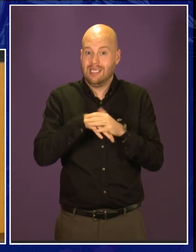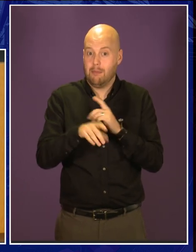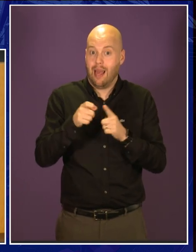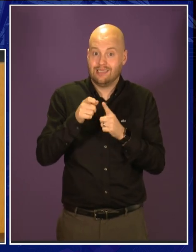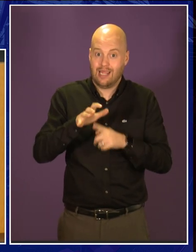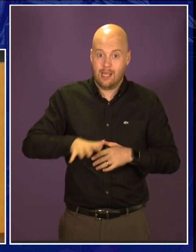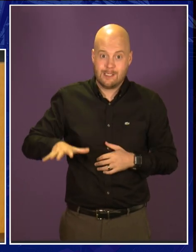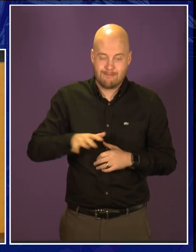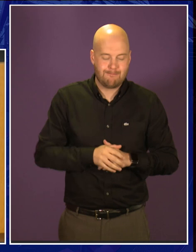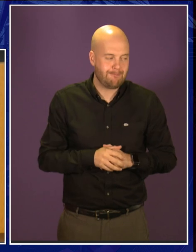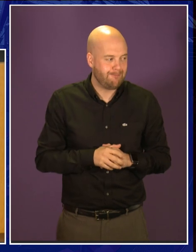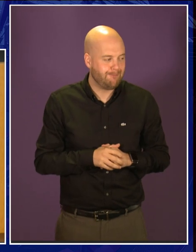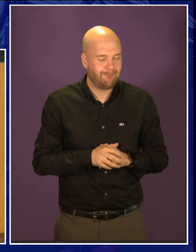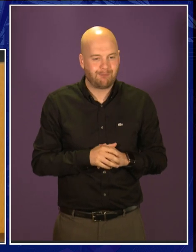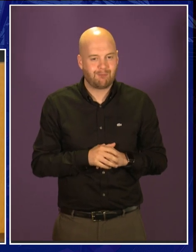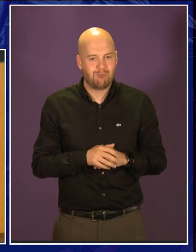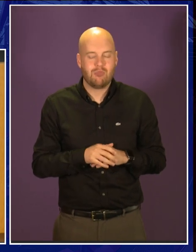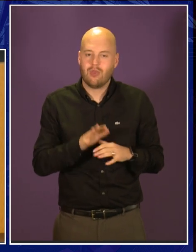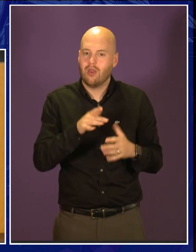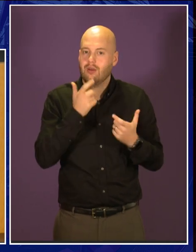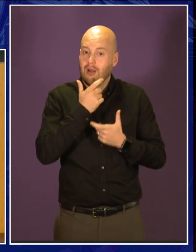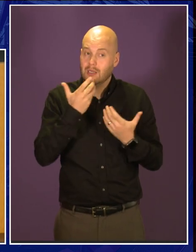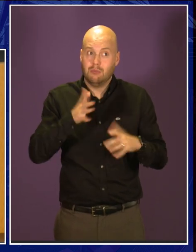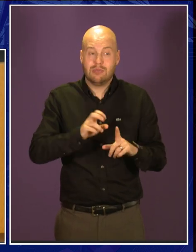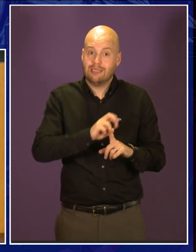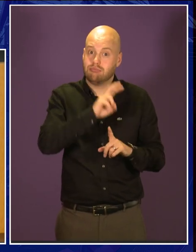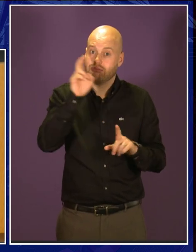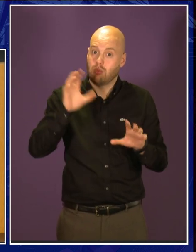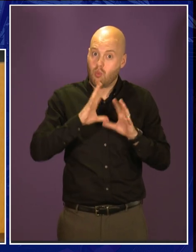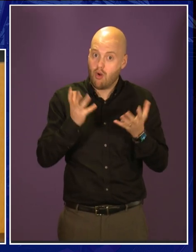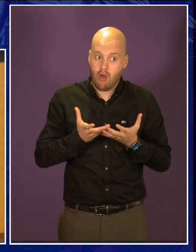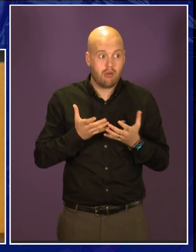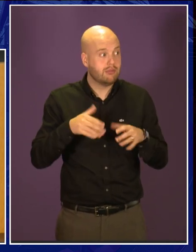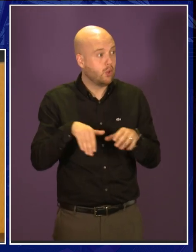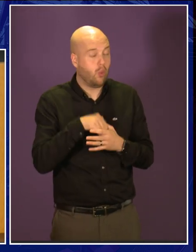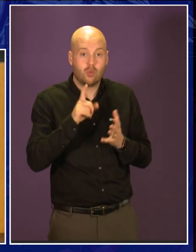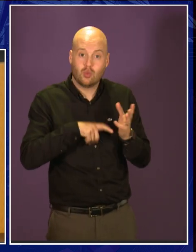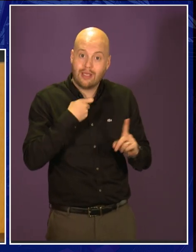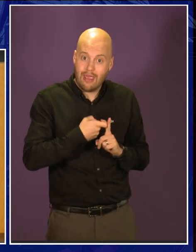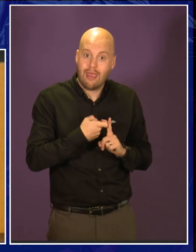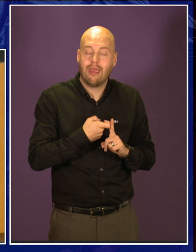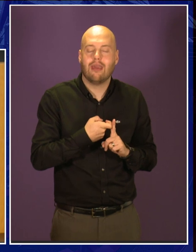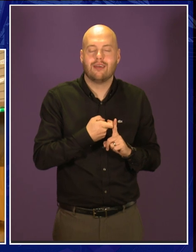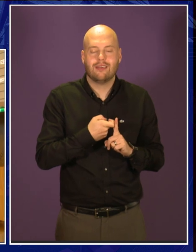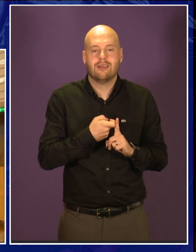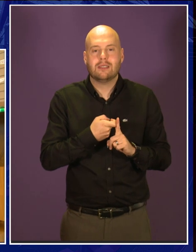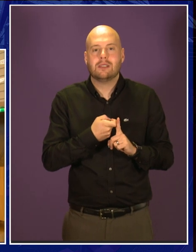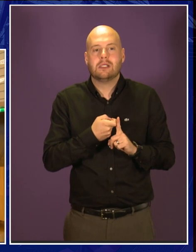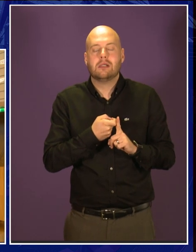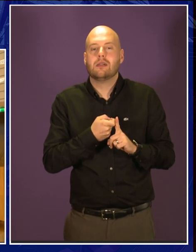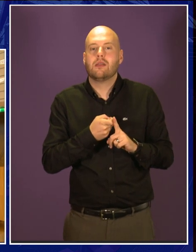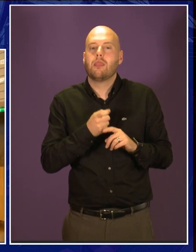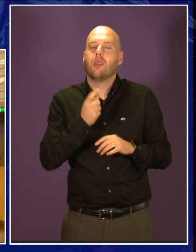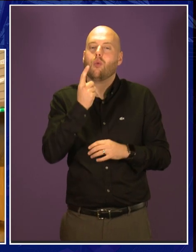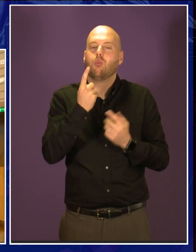like, we had a great tour in many places in the world, in many places in UK. Inshallah, we'll go to the world soon. One of the